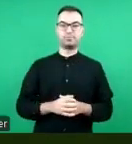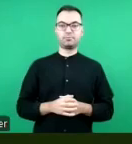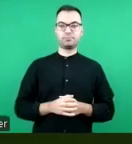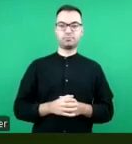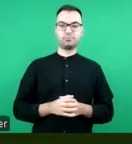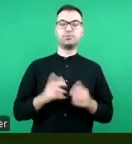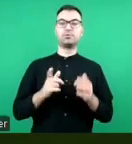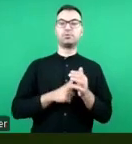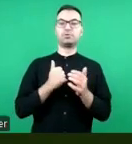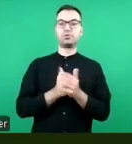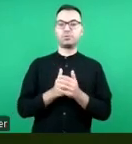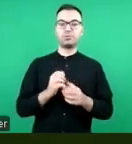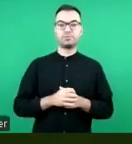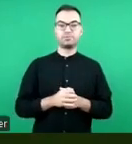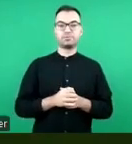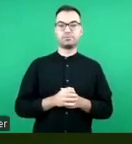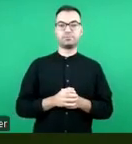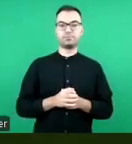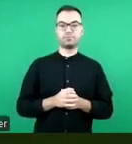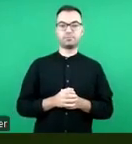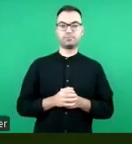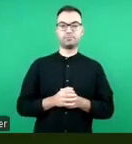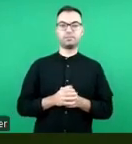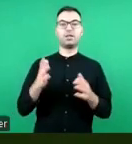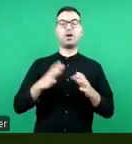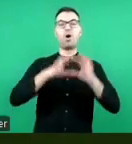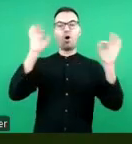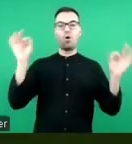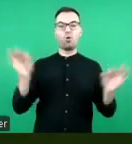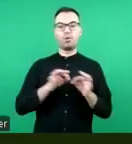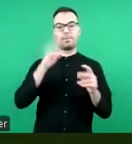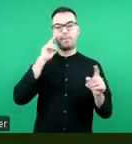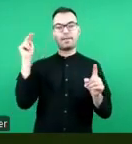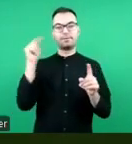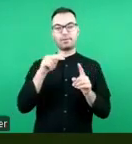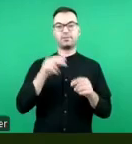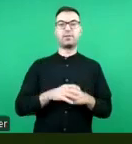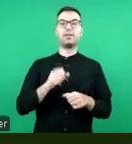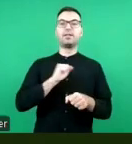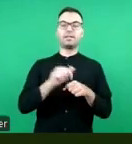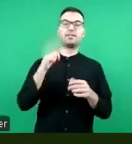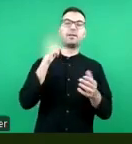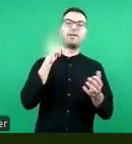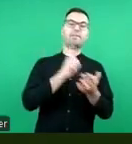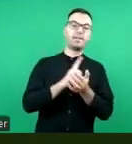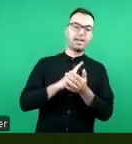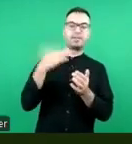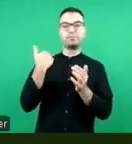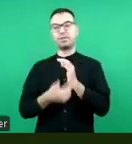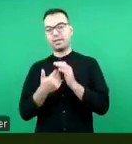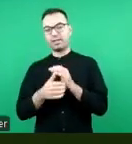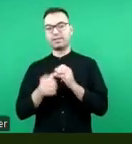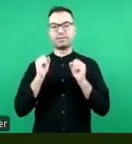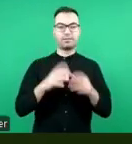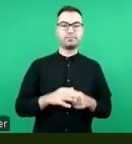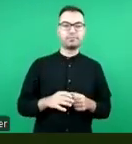Again, the broad picture is has winners and losers. Again, similar figure as I showed before.